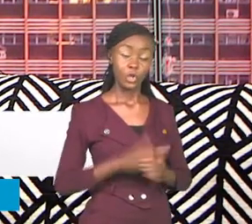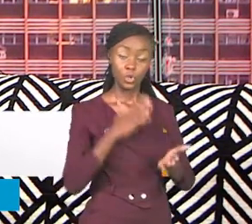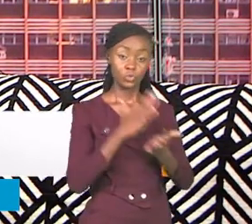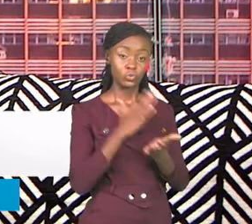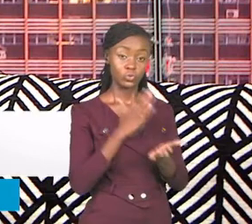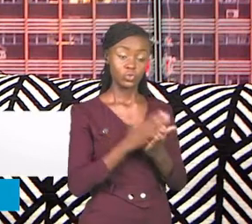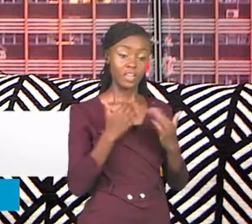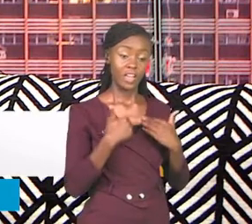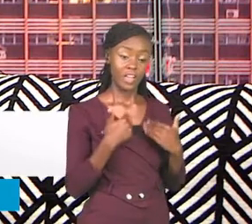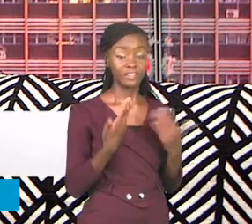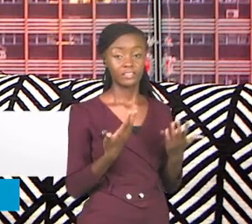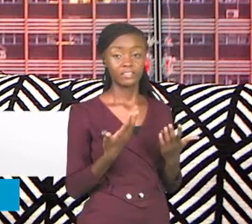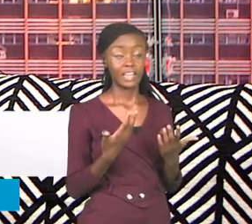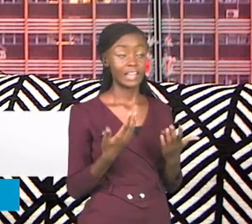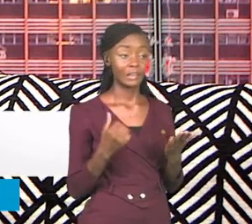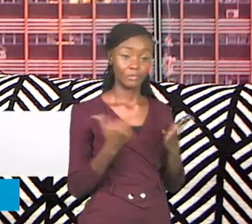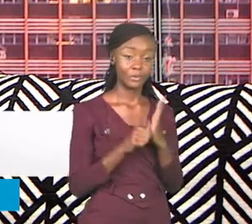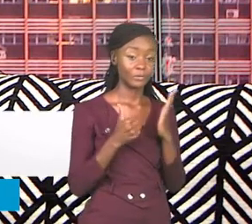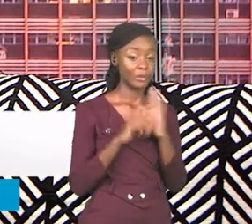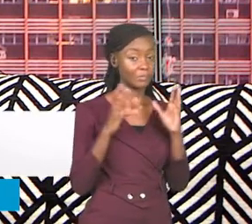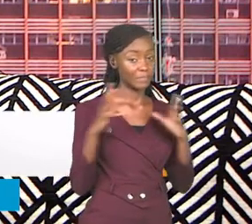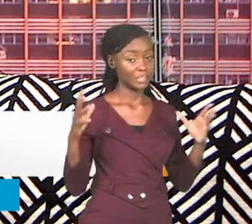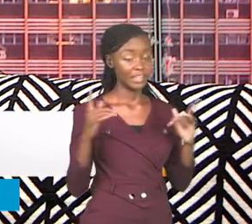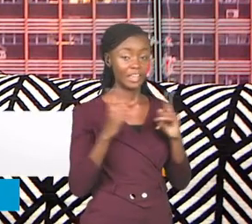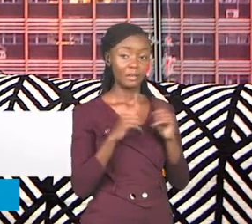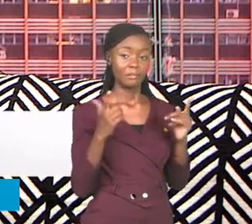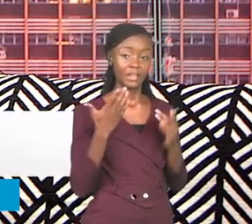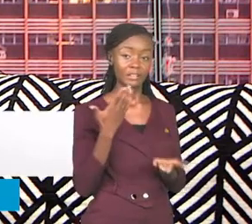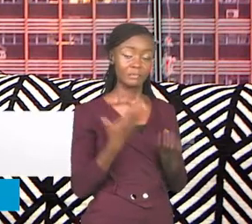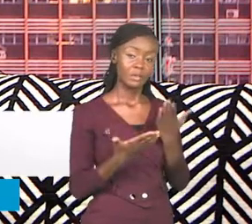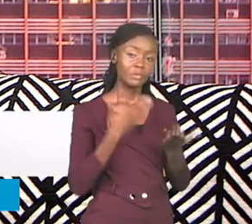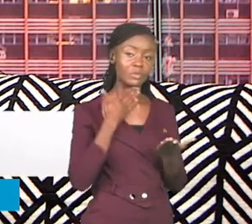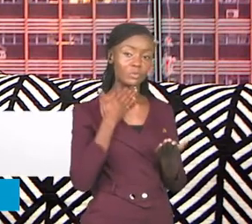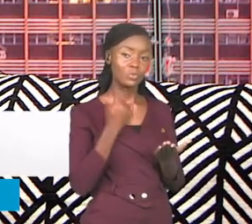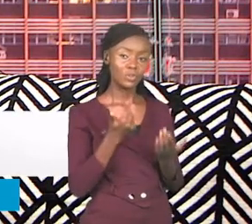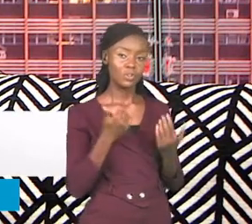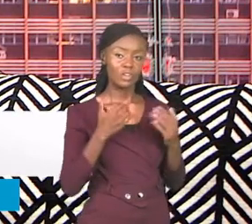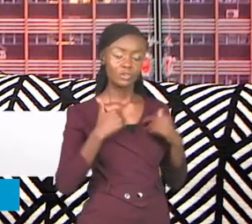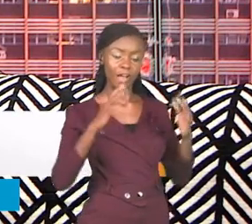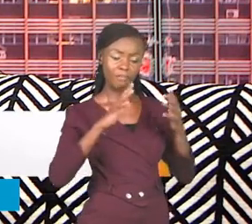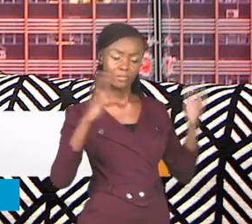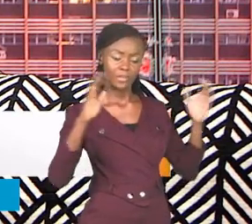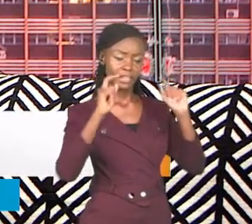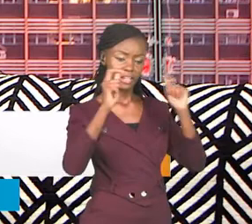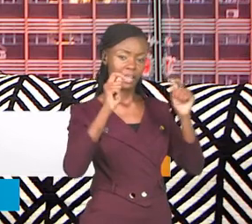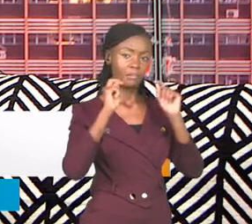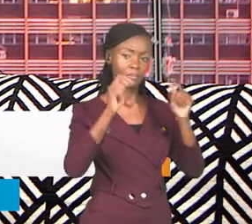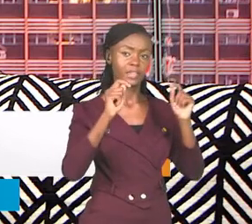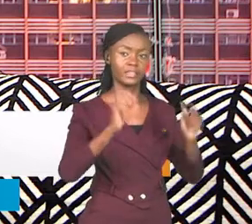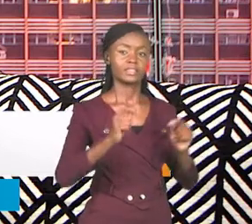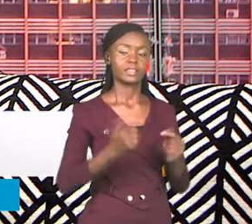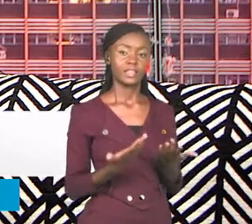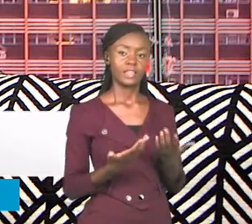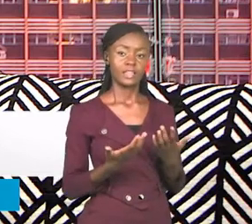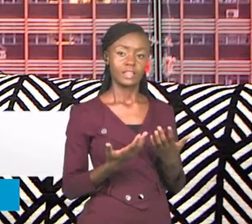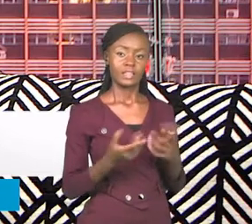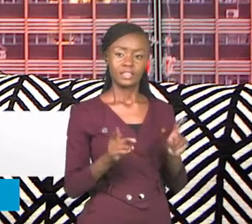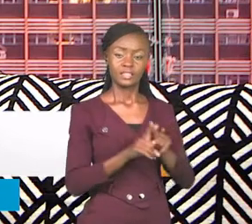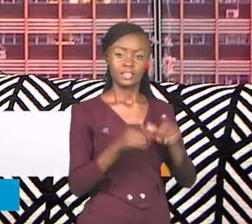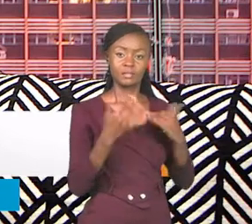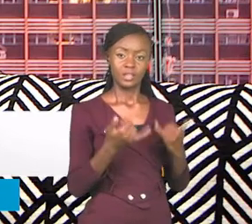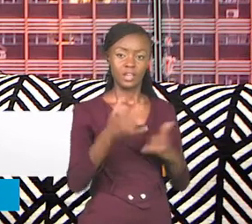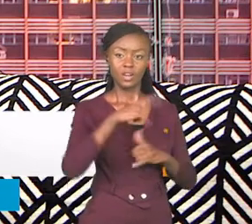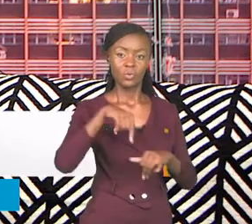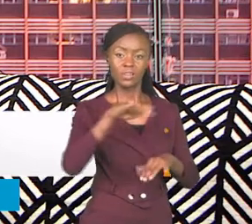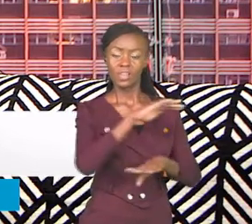tall order, mm-hmm. But we really want to have major campaigns. Mm-hmm. In fact, now we are